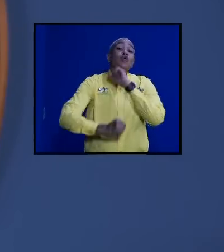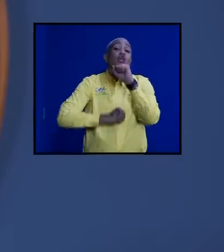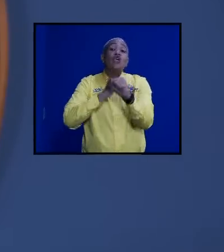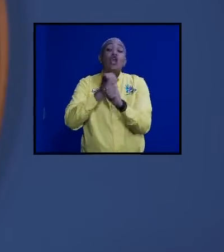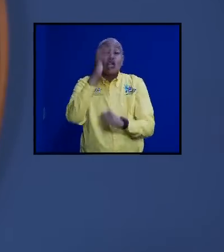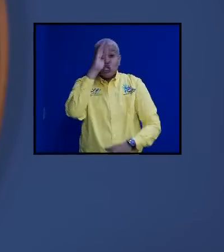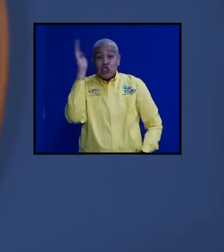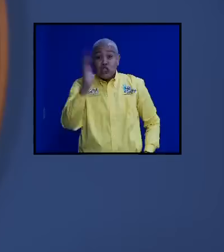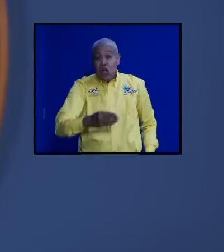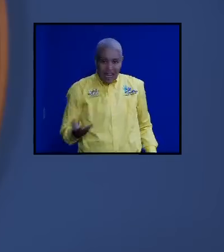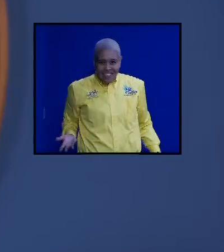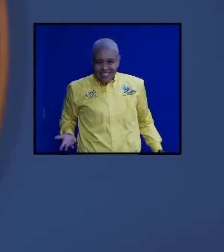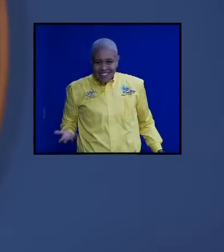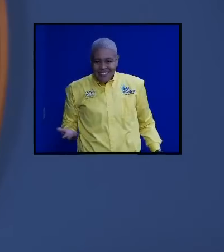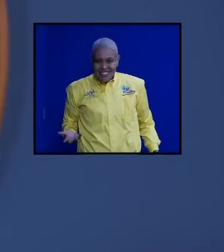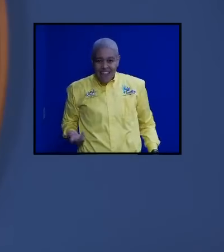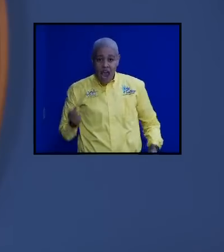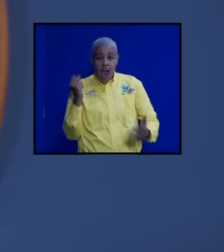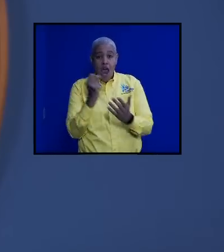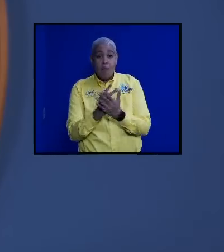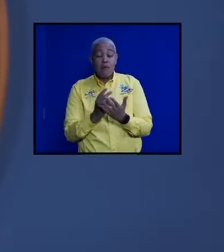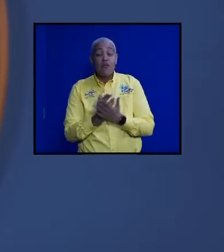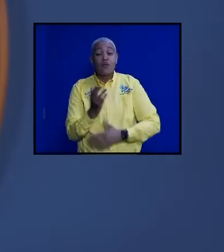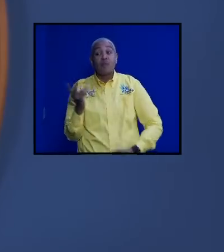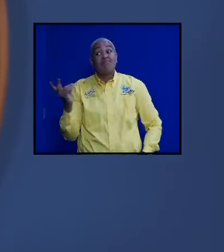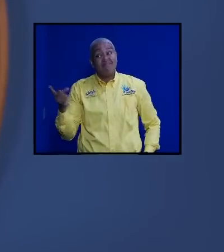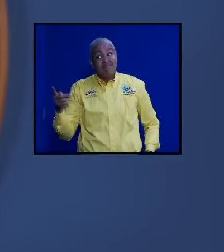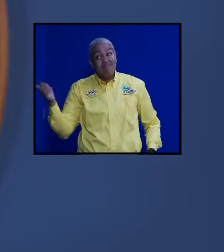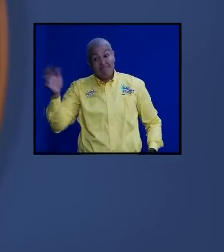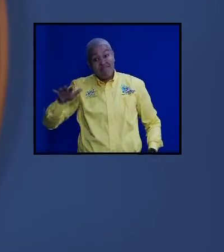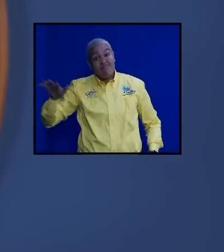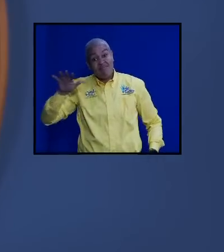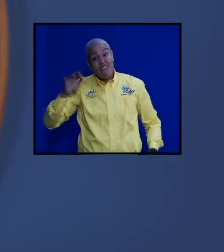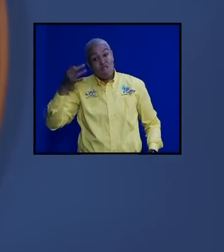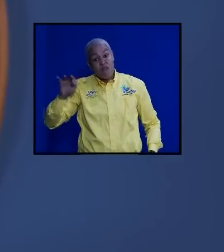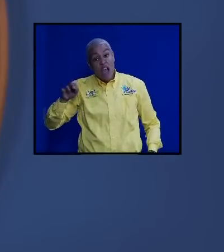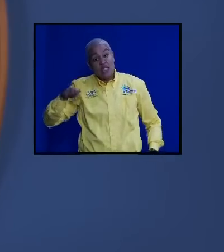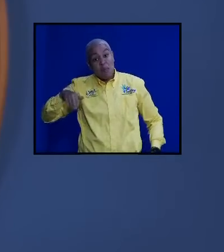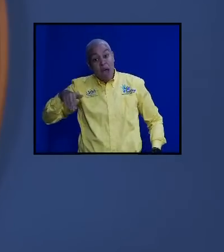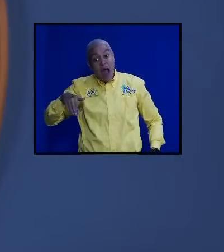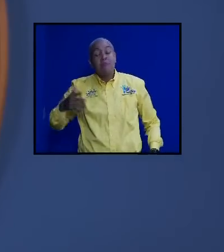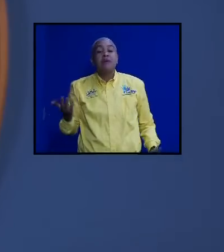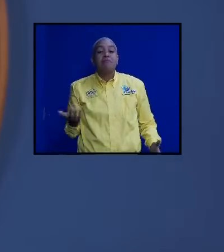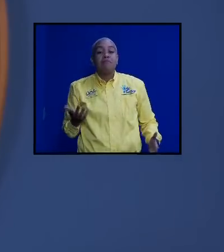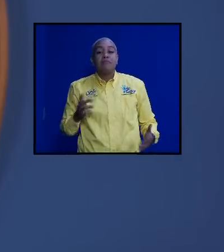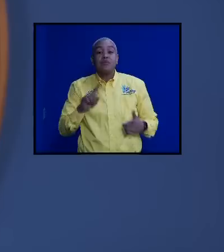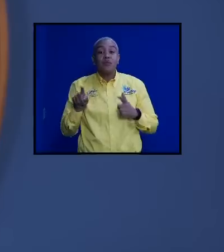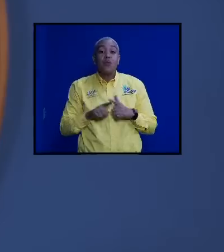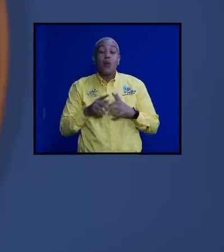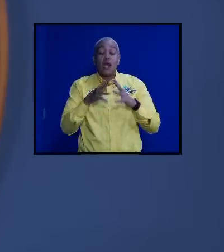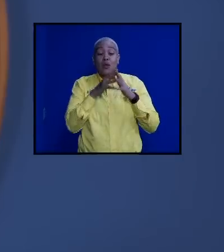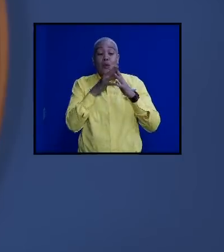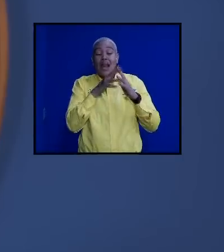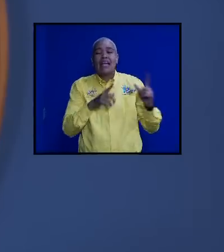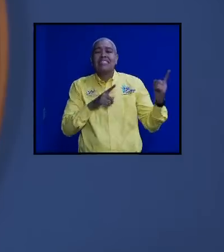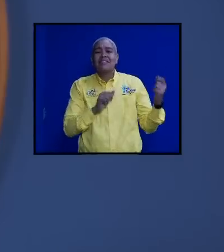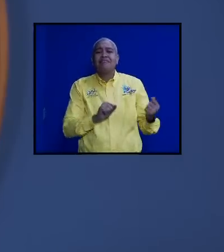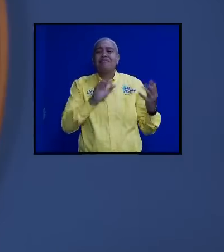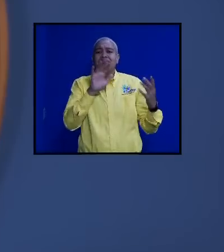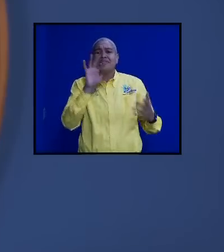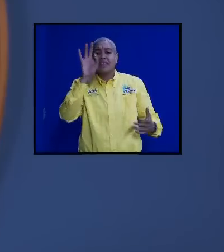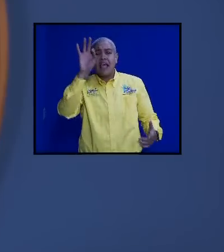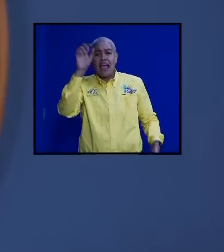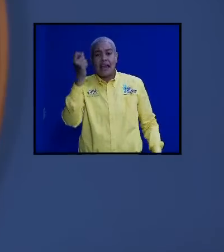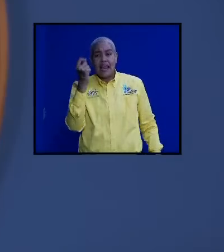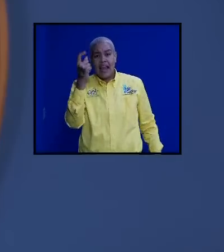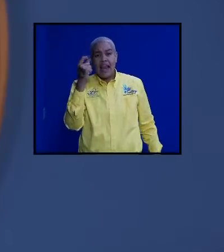straight, approved by their parliament. When the United States faced 9/11, they